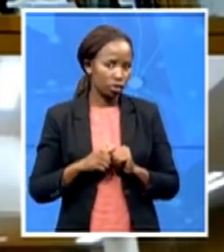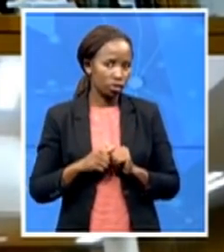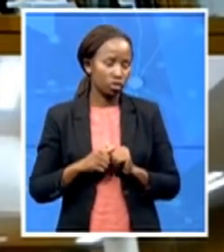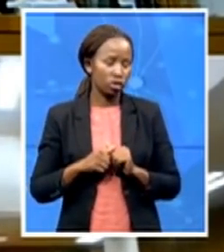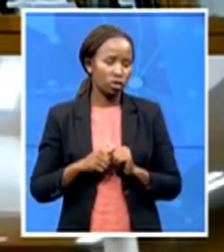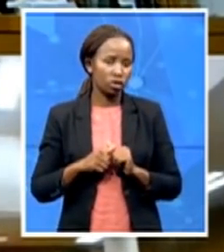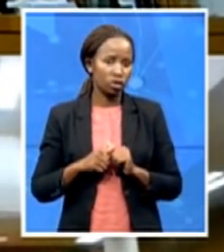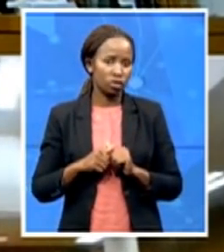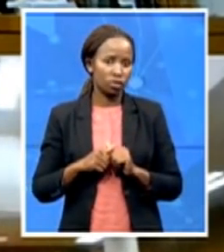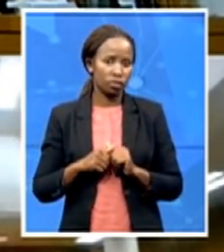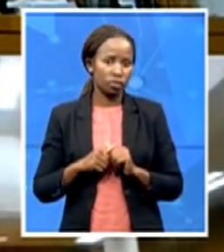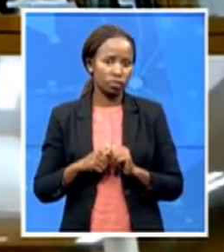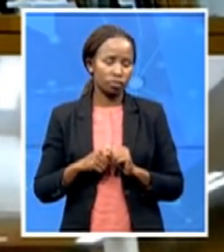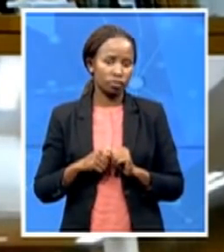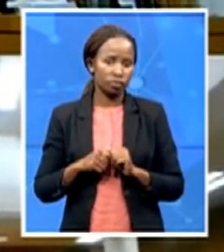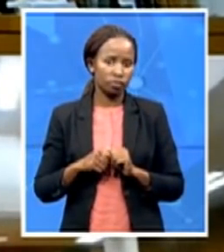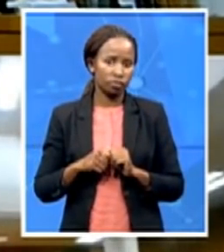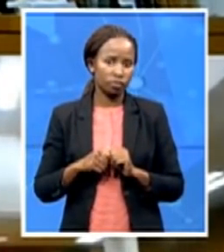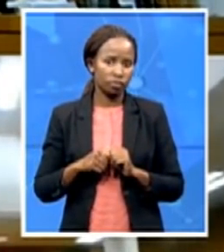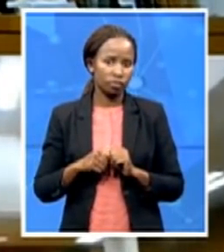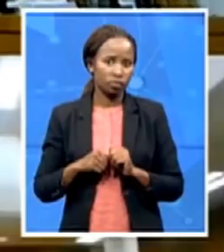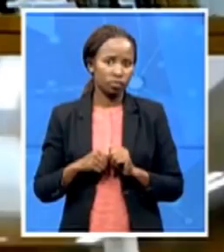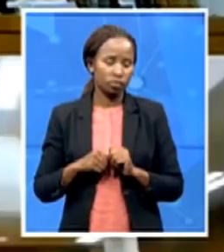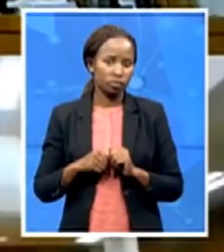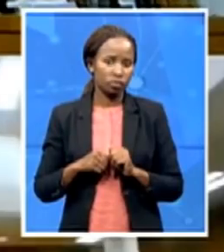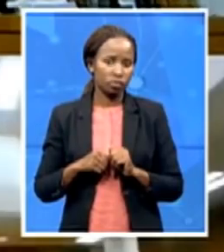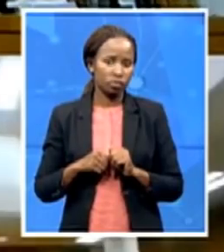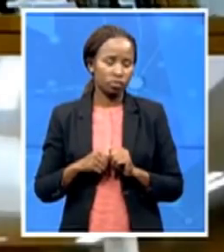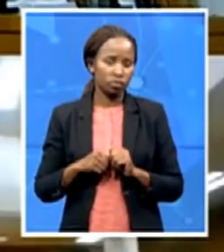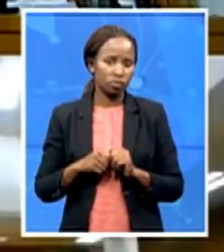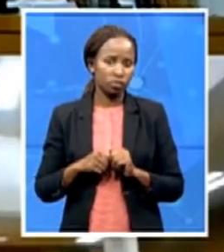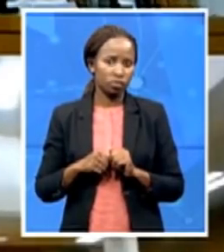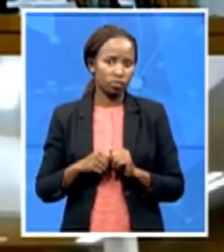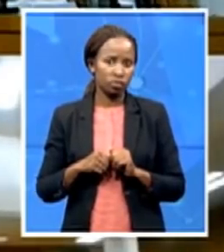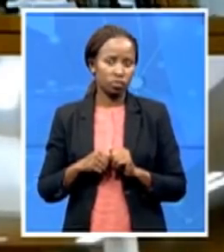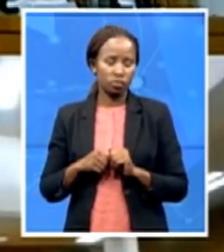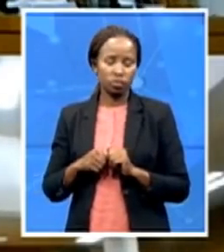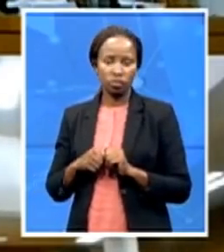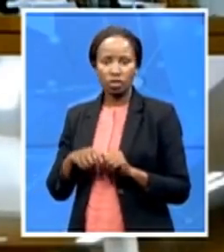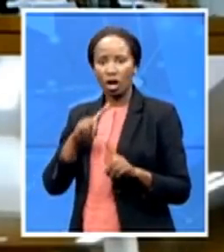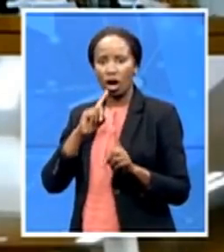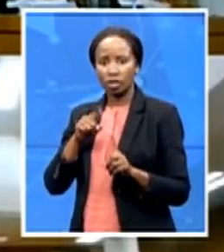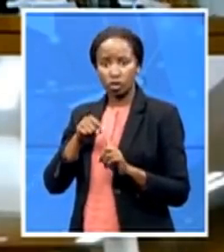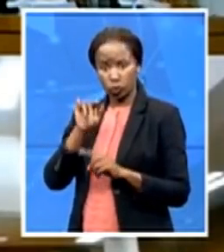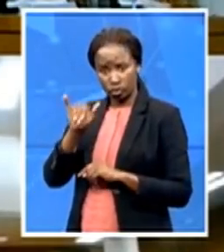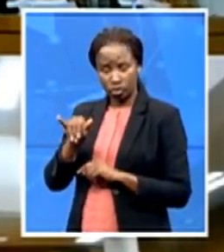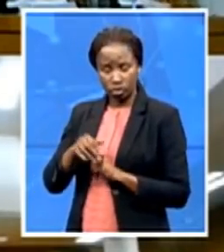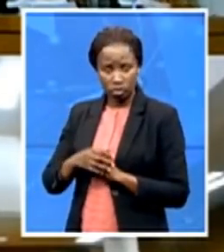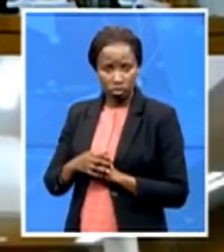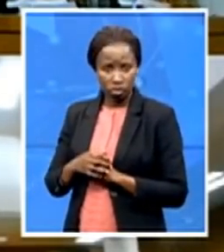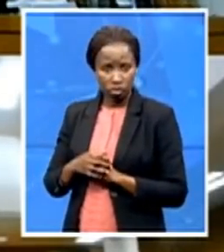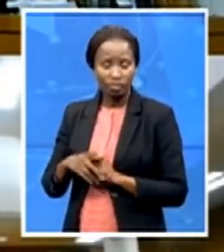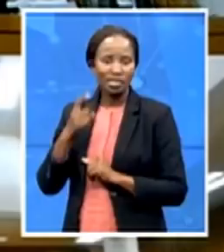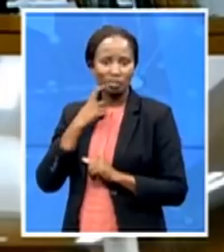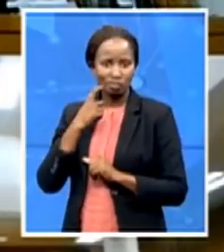you said. Yes, the answer to that is very simply in paragraph